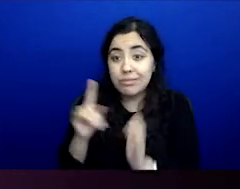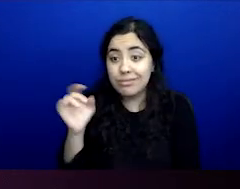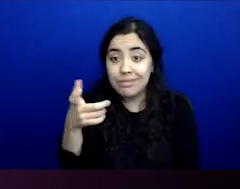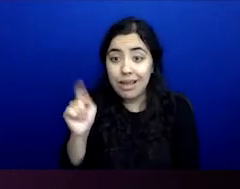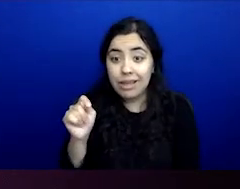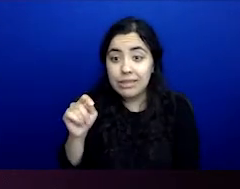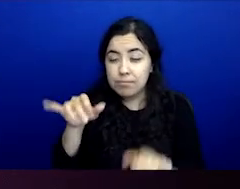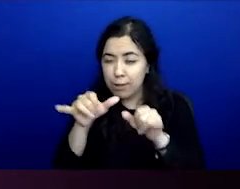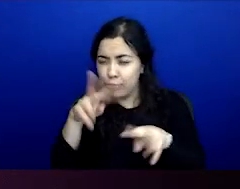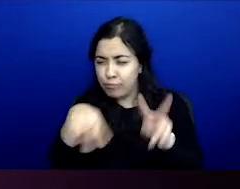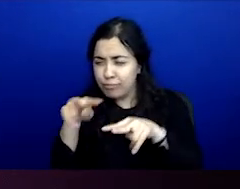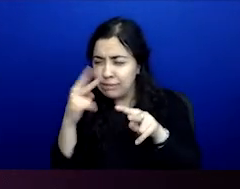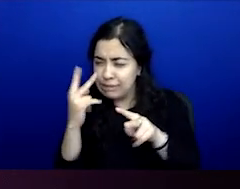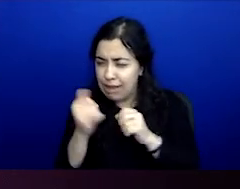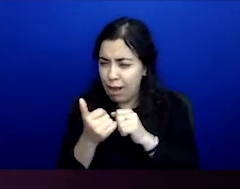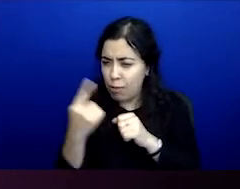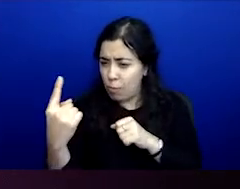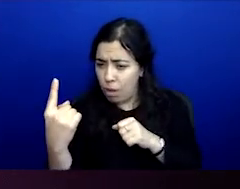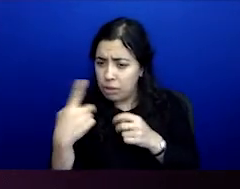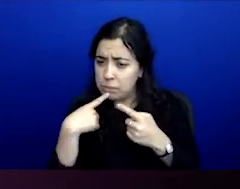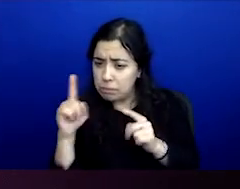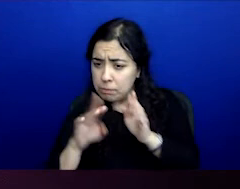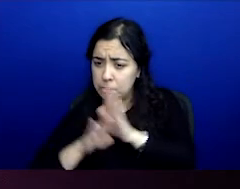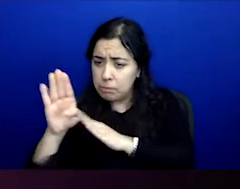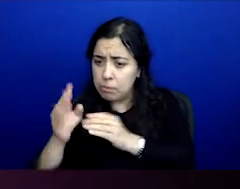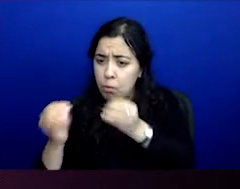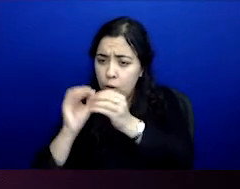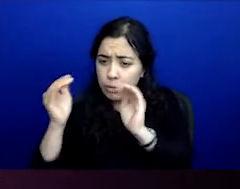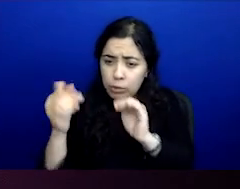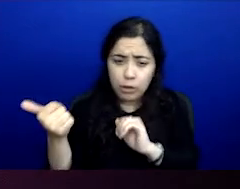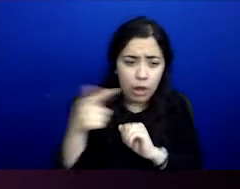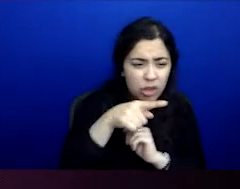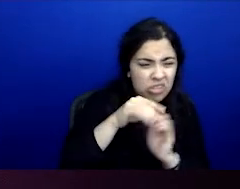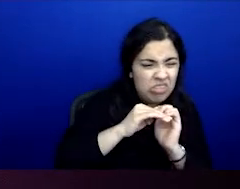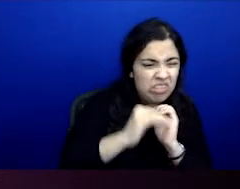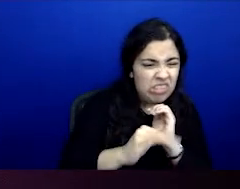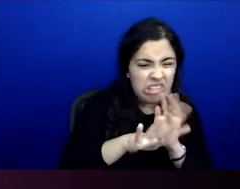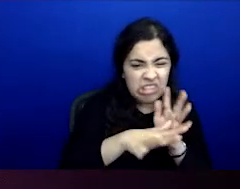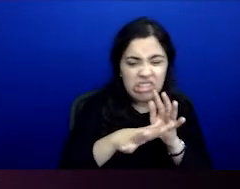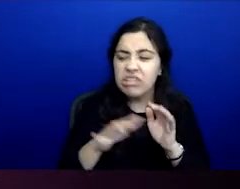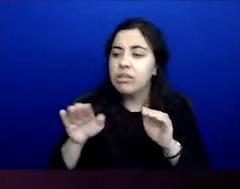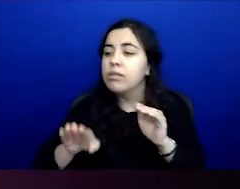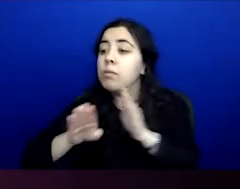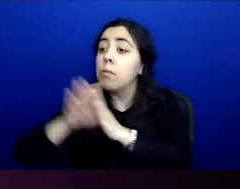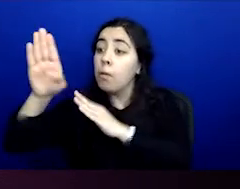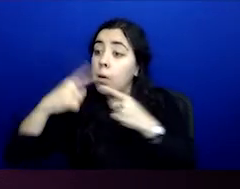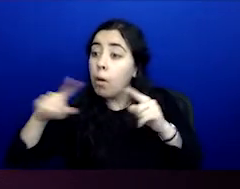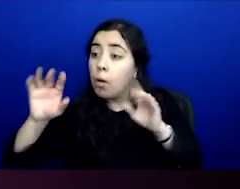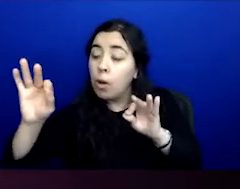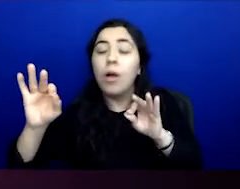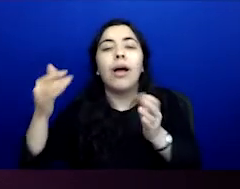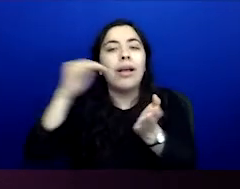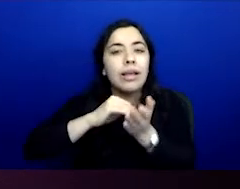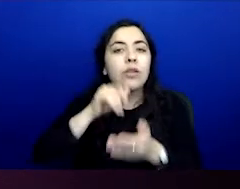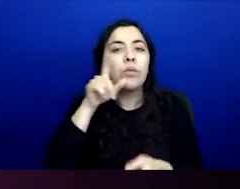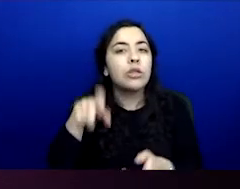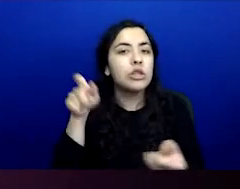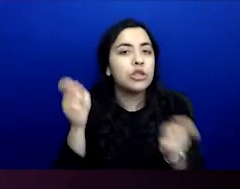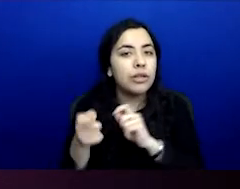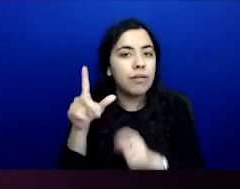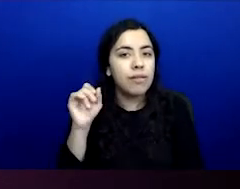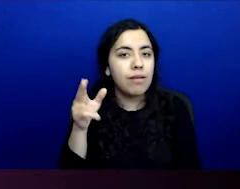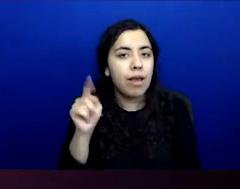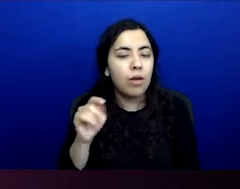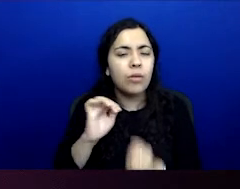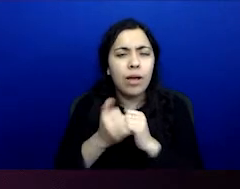that funnel and see if one version performs better than the other, again, without layout shift. So how, as a developer, would